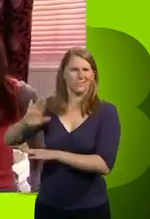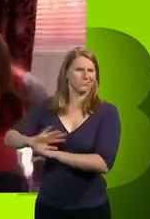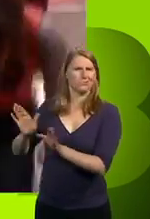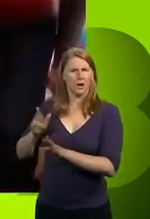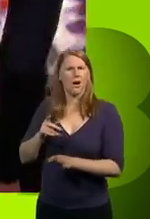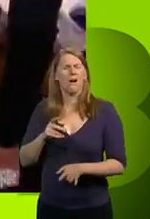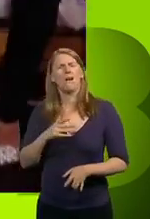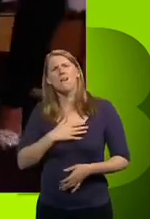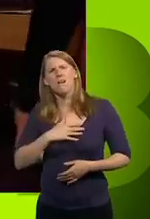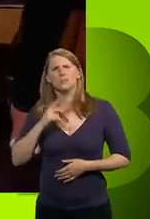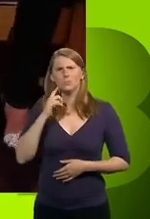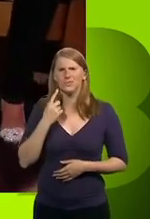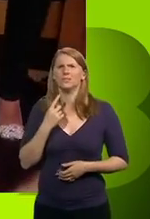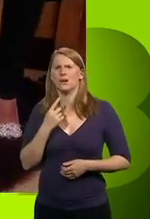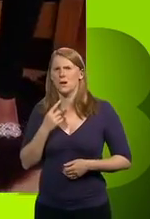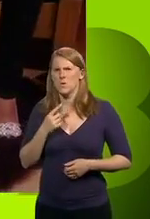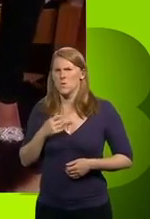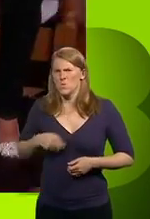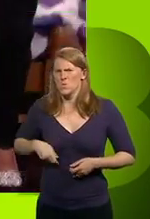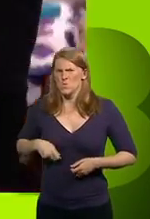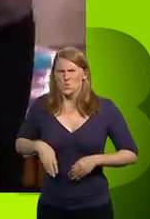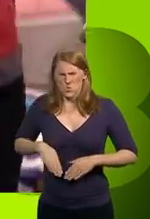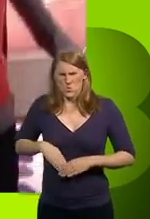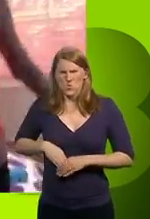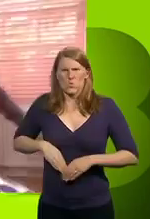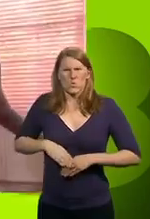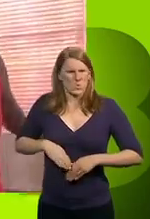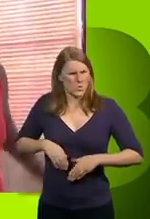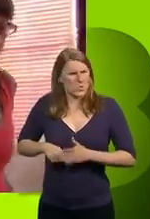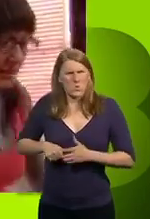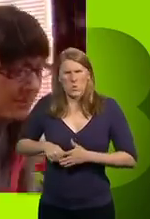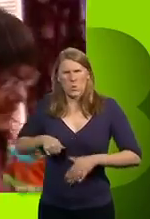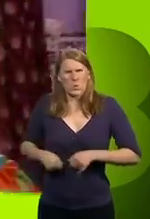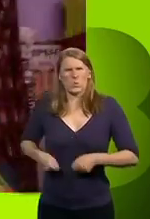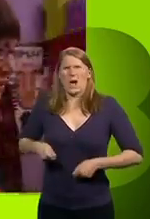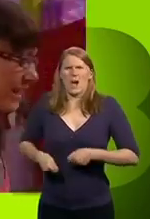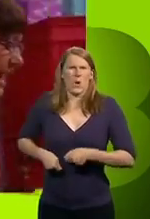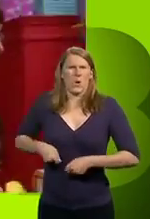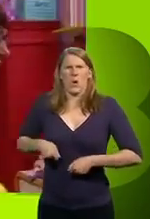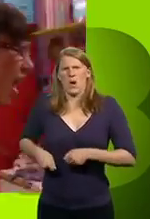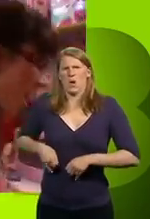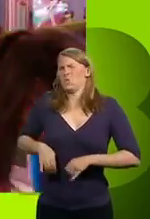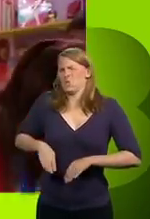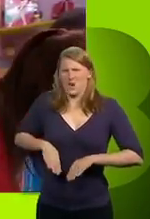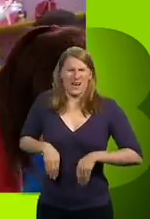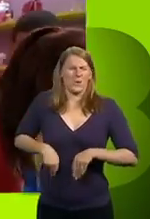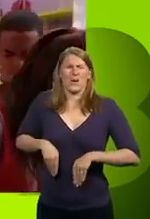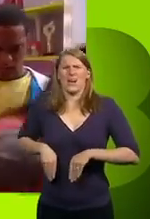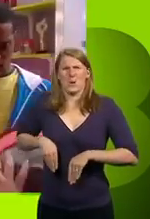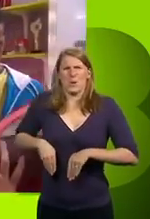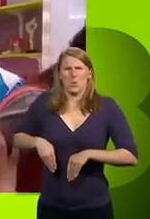buy your decks back. Ooh. Ah. These are more difficult to walk in than I thought. Yeah, they really pinch your toes. Ow. Ow. Ow. Ow. Ow. Ow.